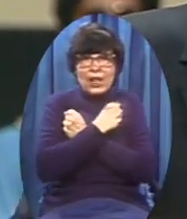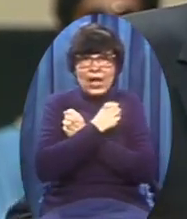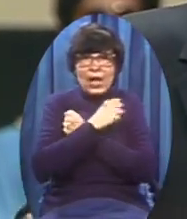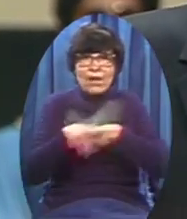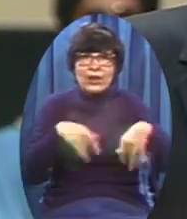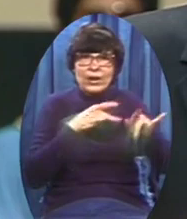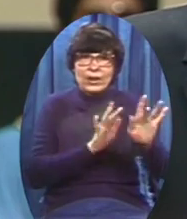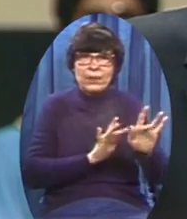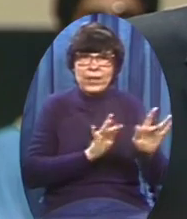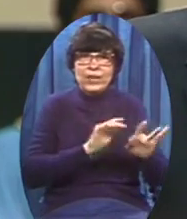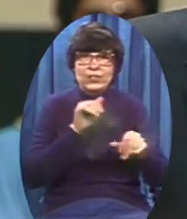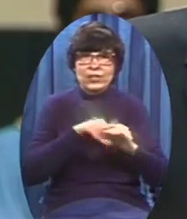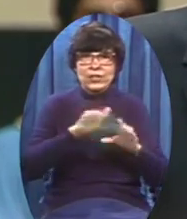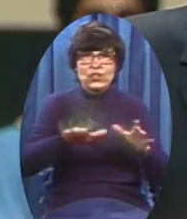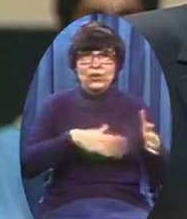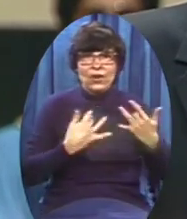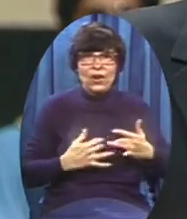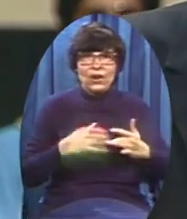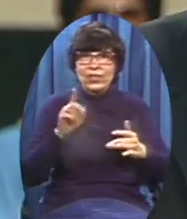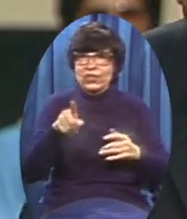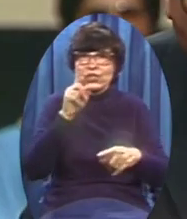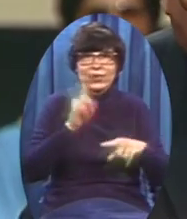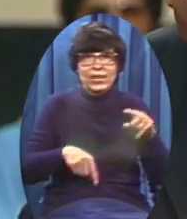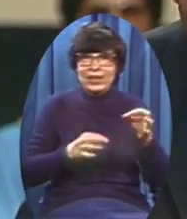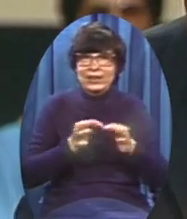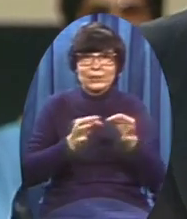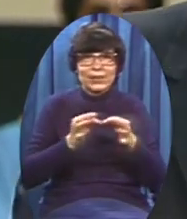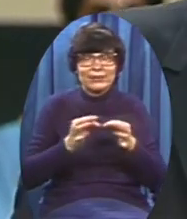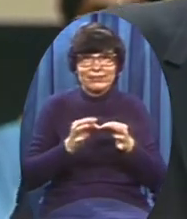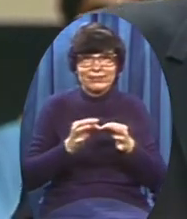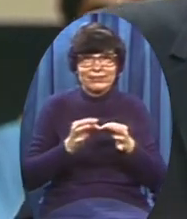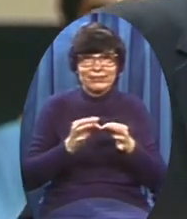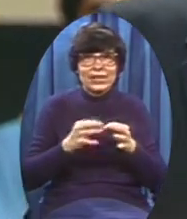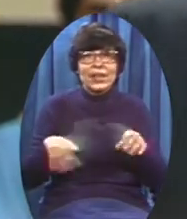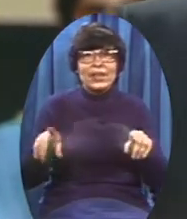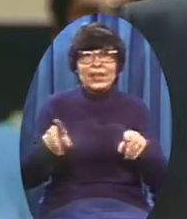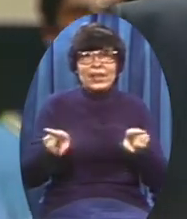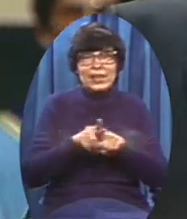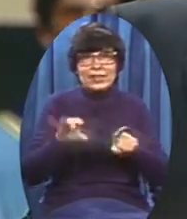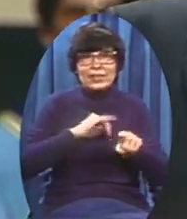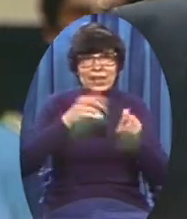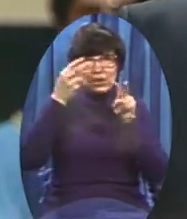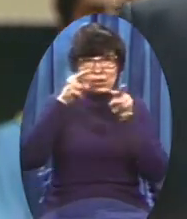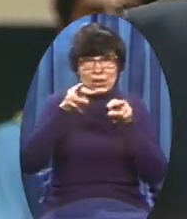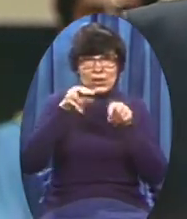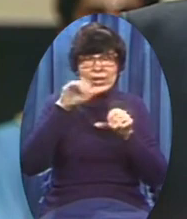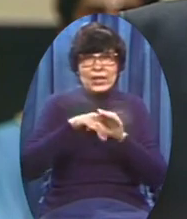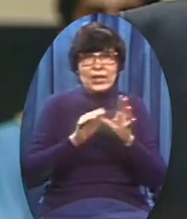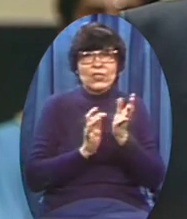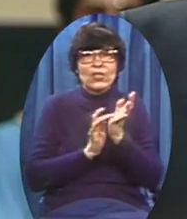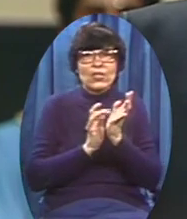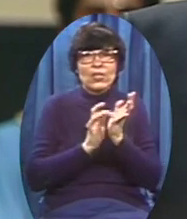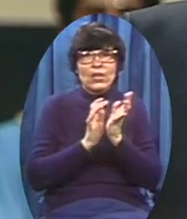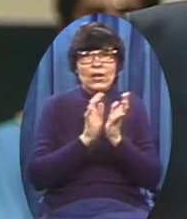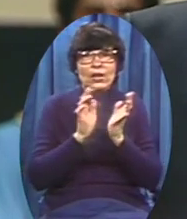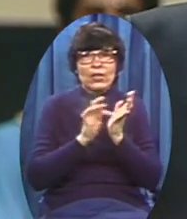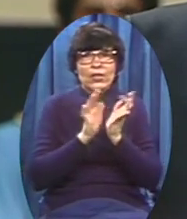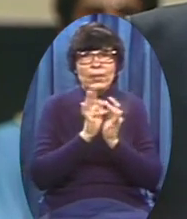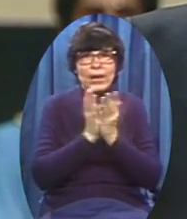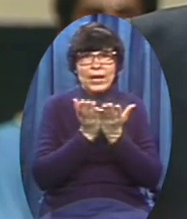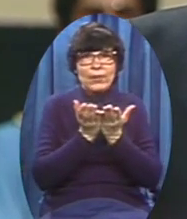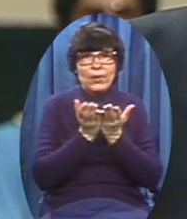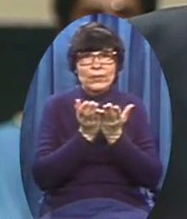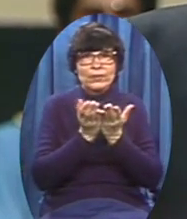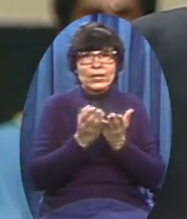heart that you're not able to explain. As I look here in the Word of God, the Bible says, think on